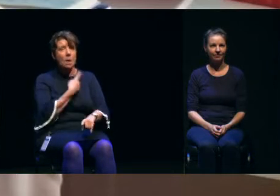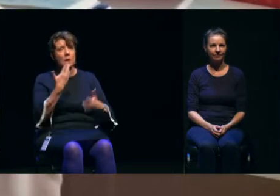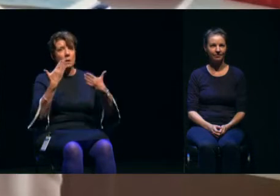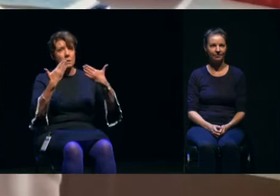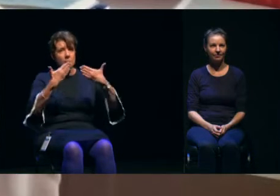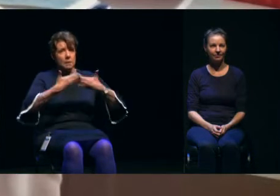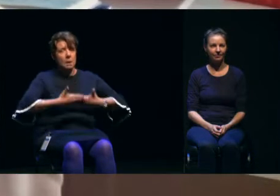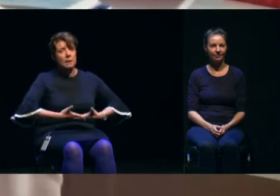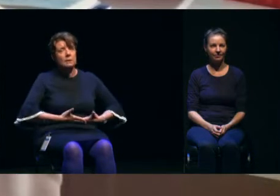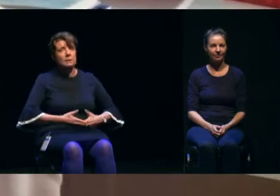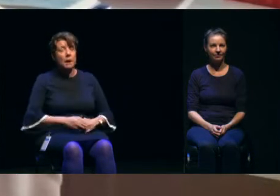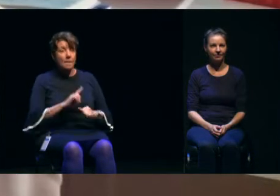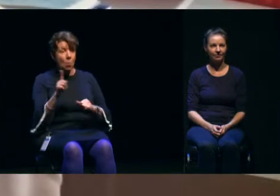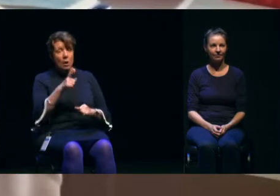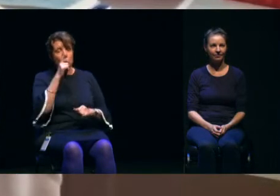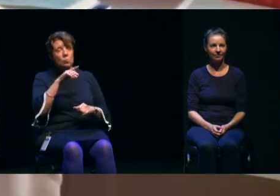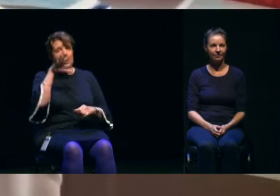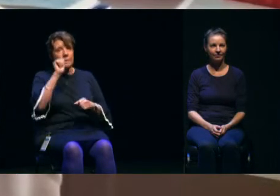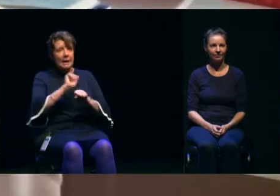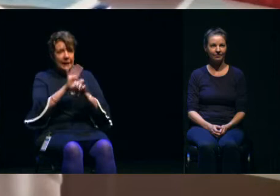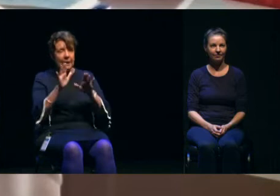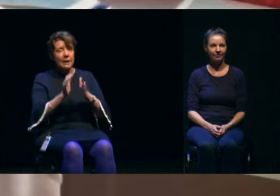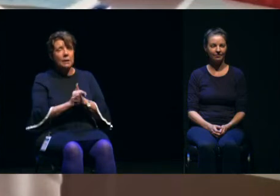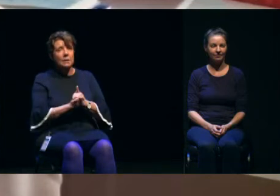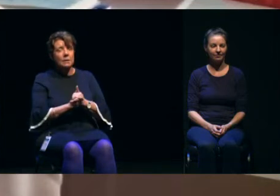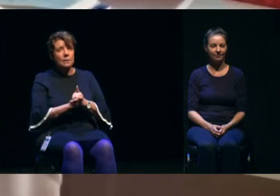that I could remember clearly was when I brought her